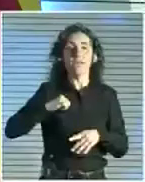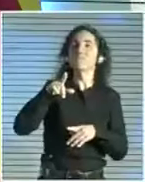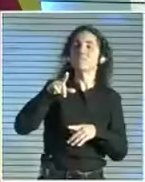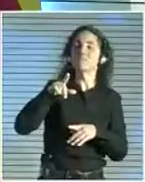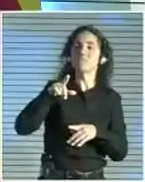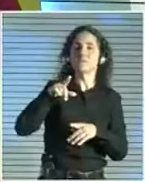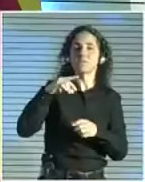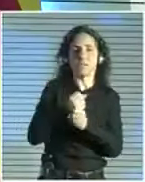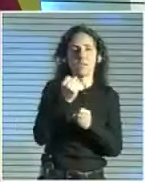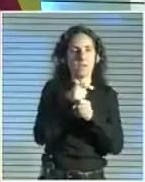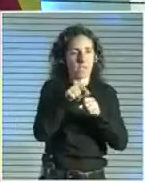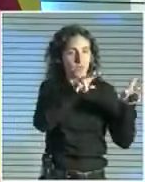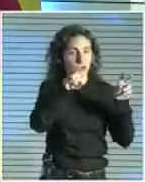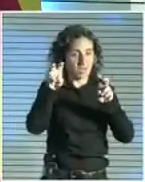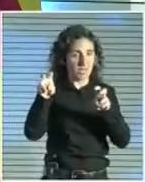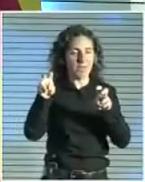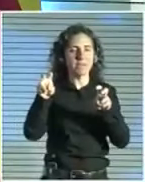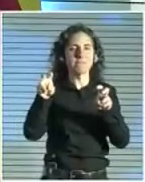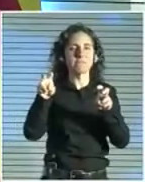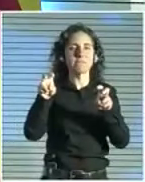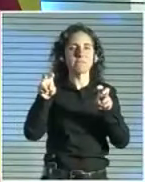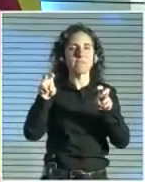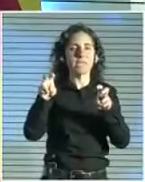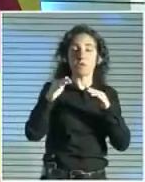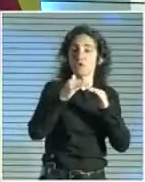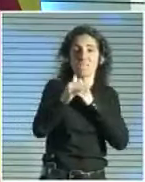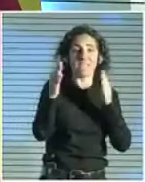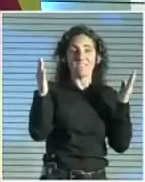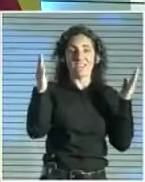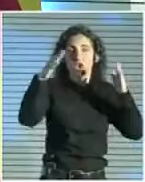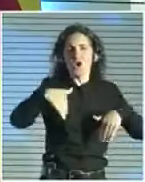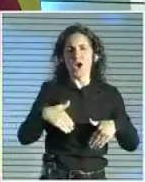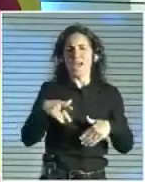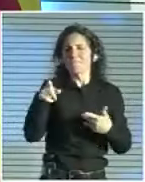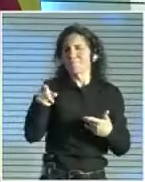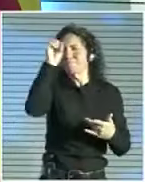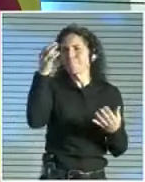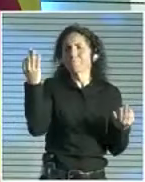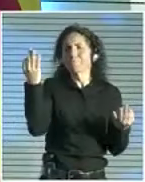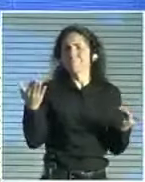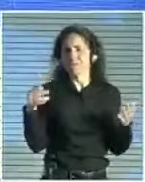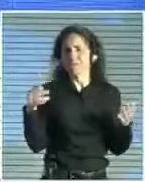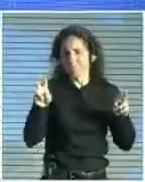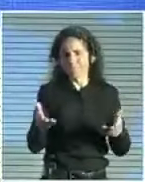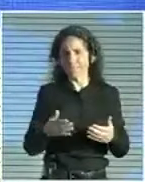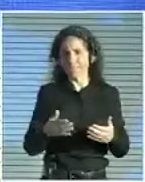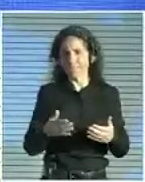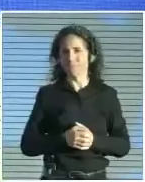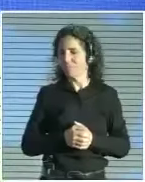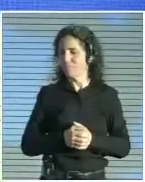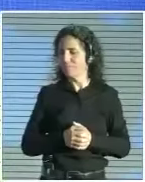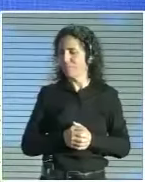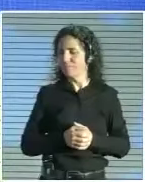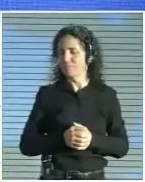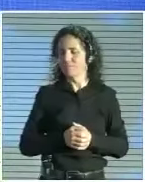Juan Jose, maybe you want to start. Sure. Well, yeah, most definitely the observatory has been a